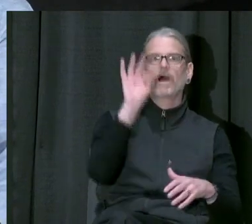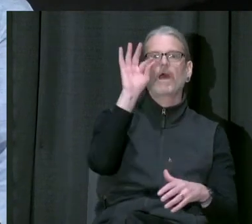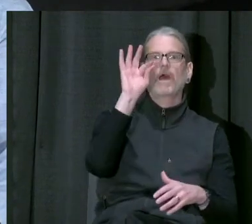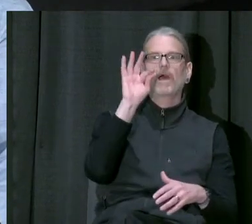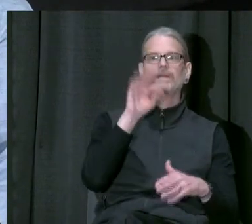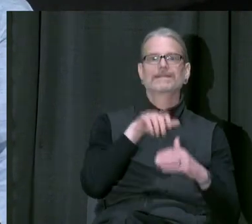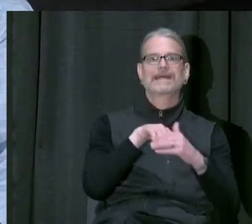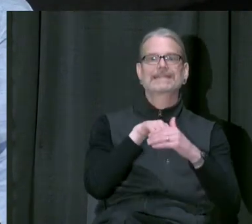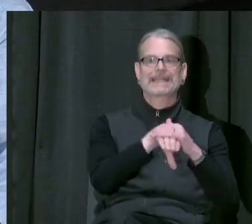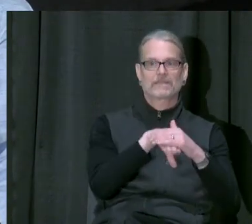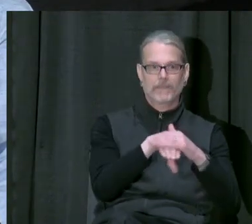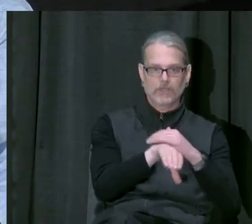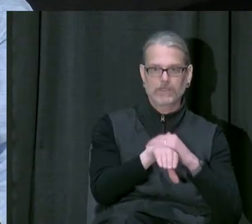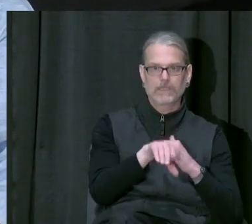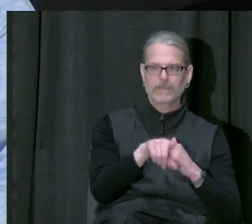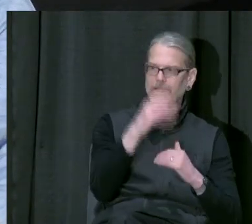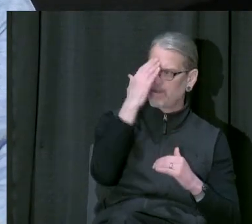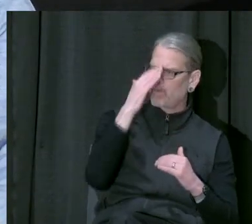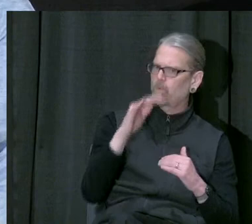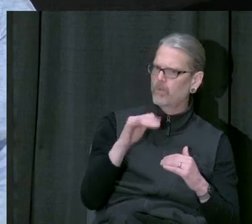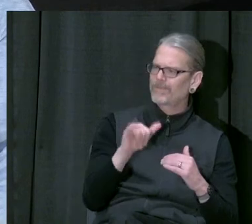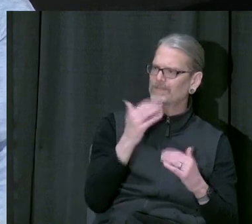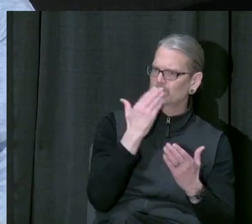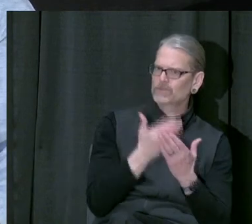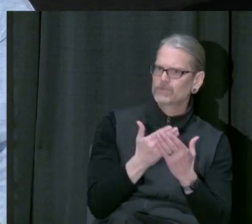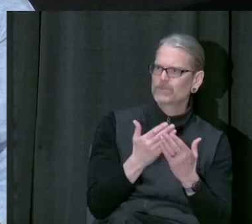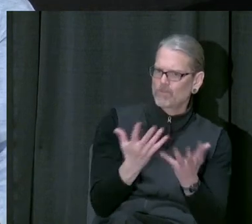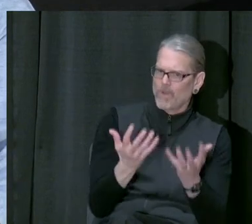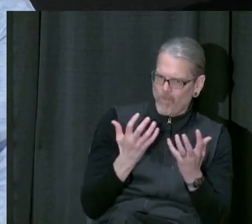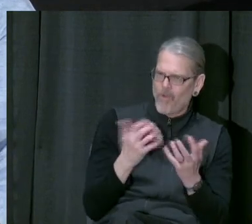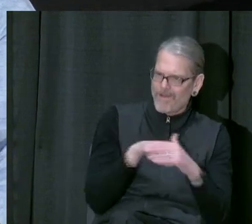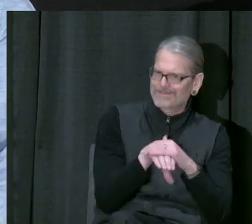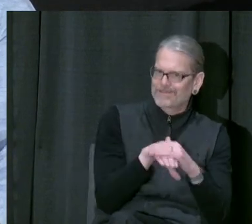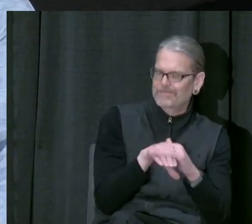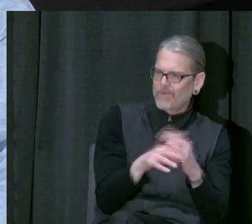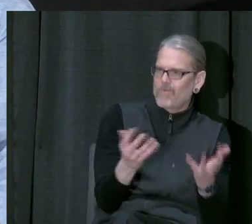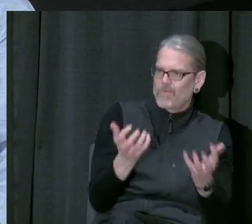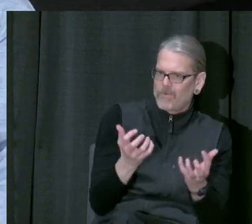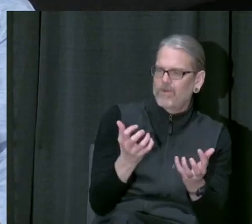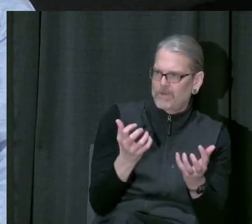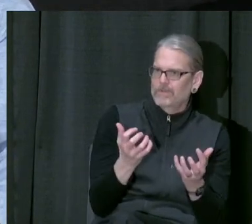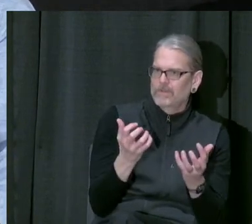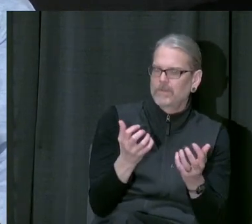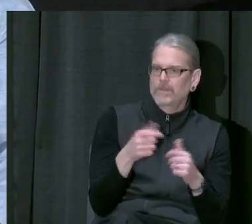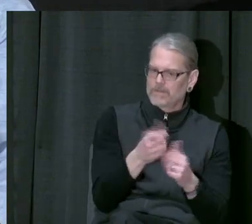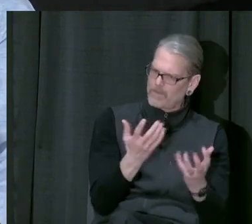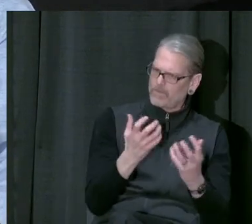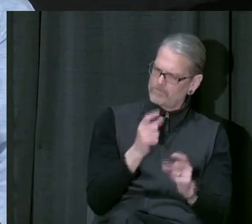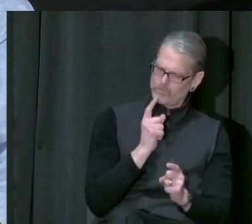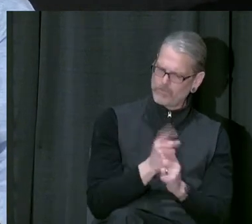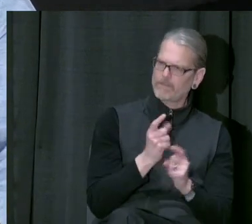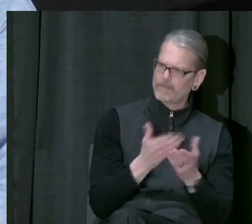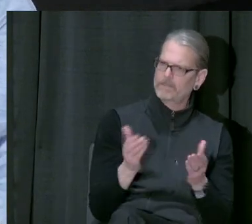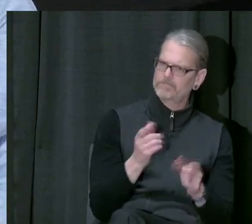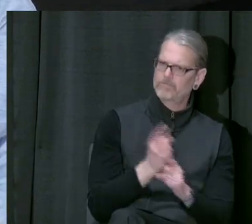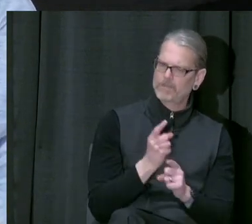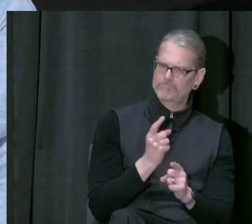the value and the importance, and they just want to be... They want to do the right thing,